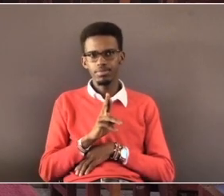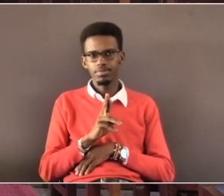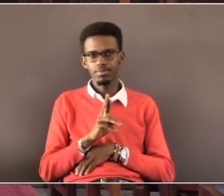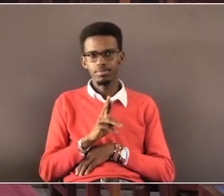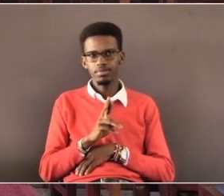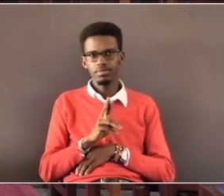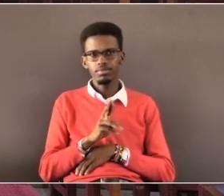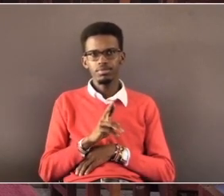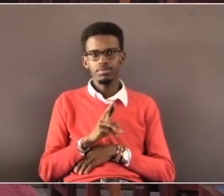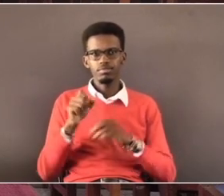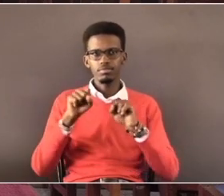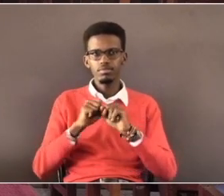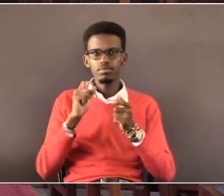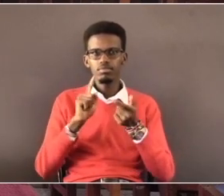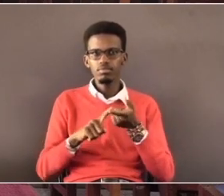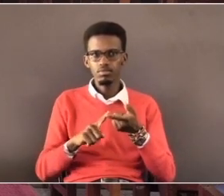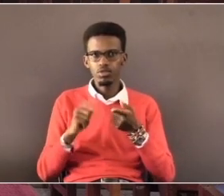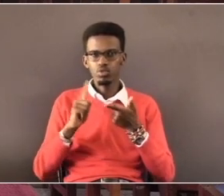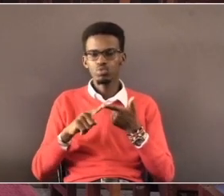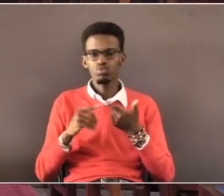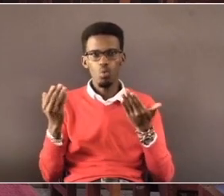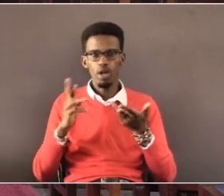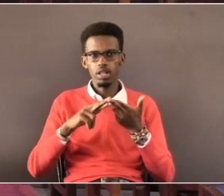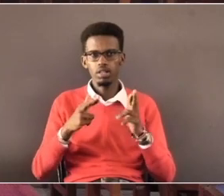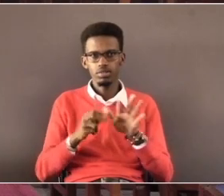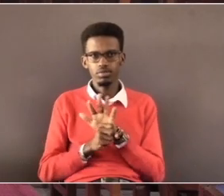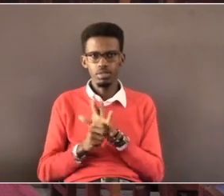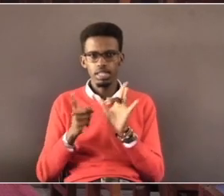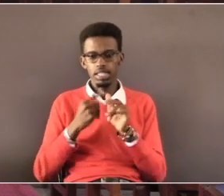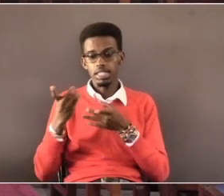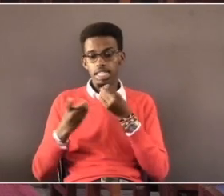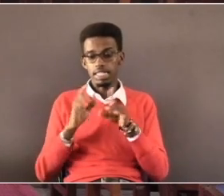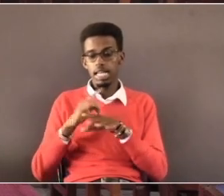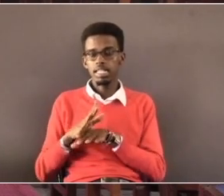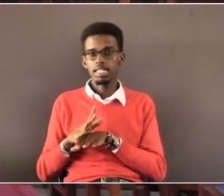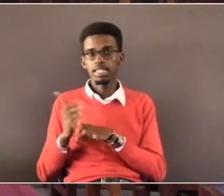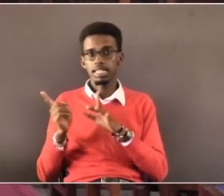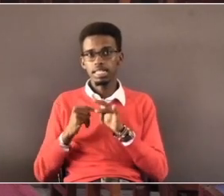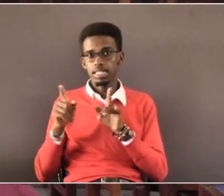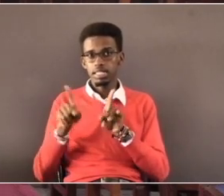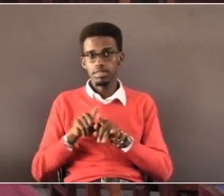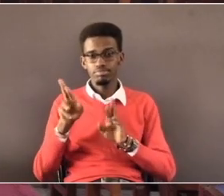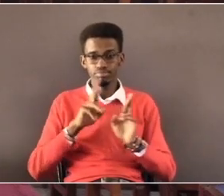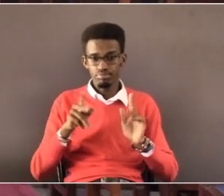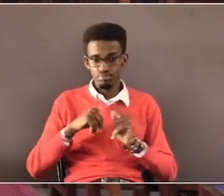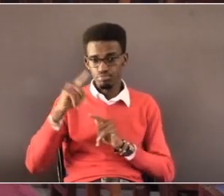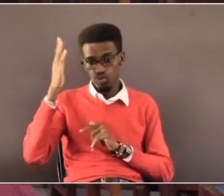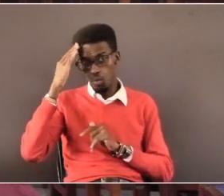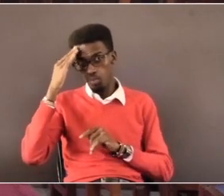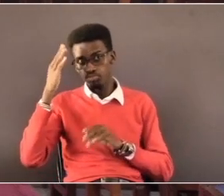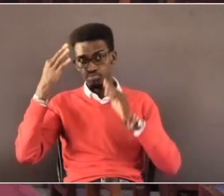like a breaking point to relationships. So if you don't discuss it early and you are already visualizing your